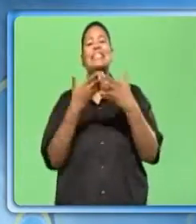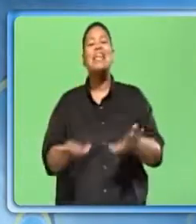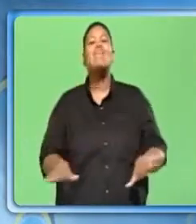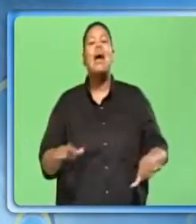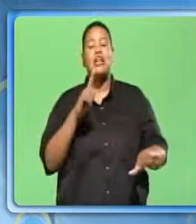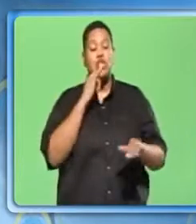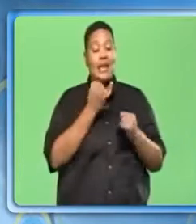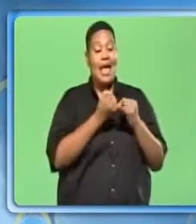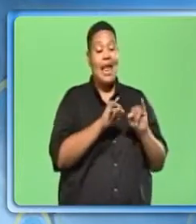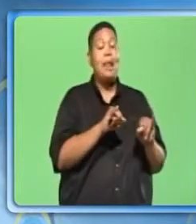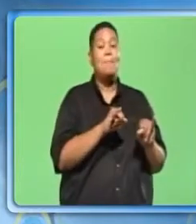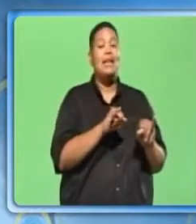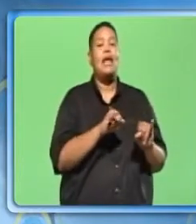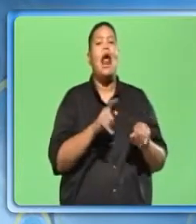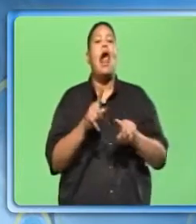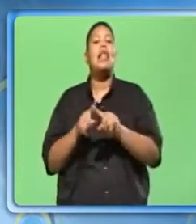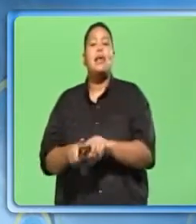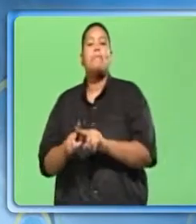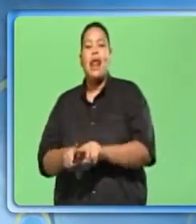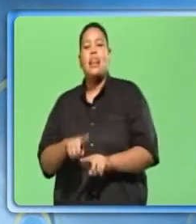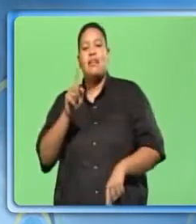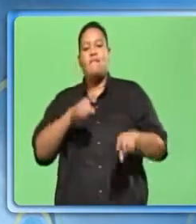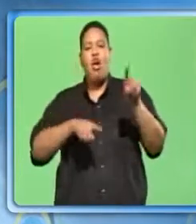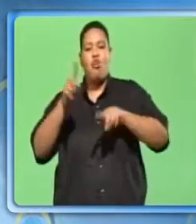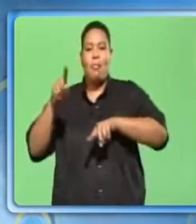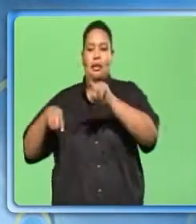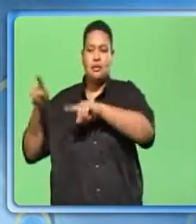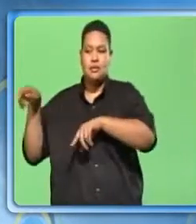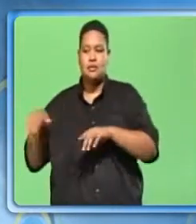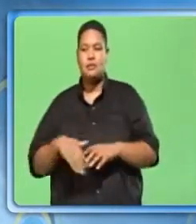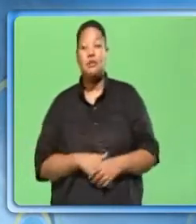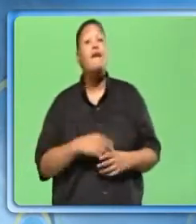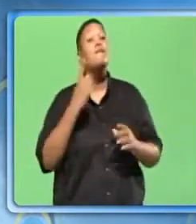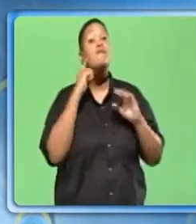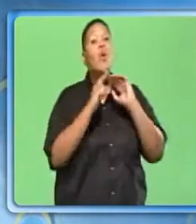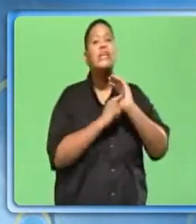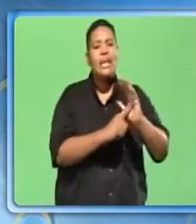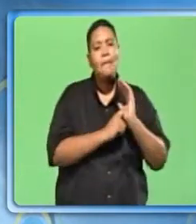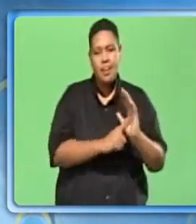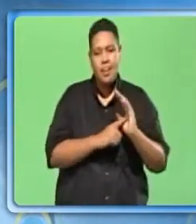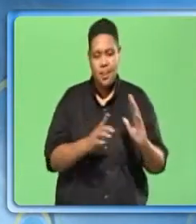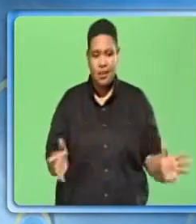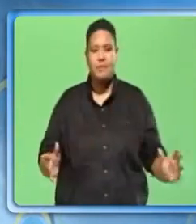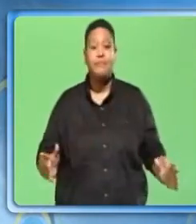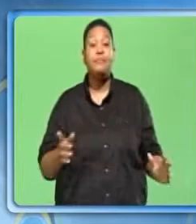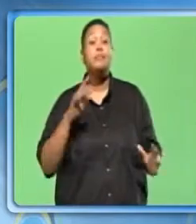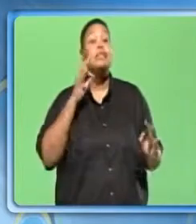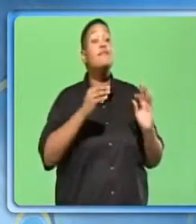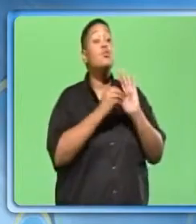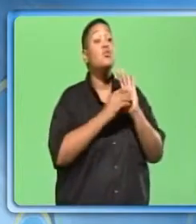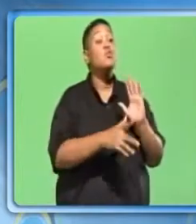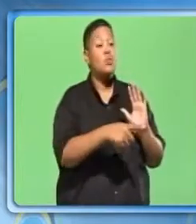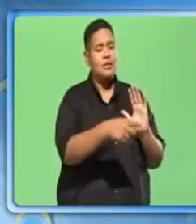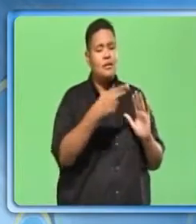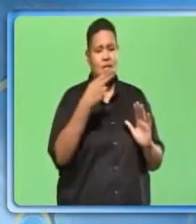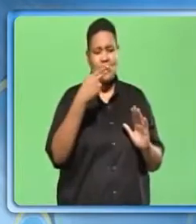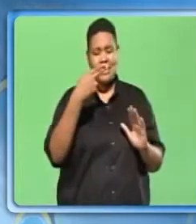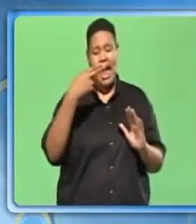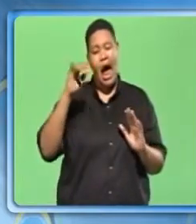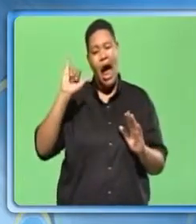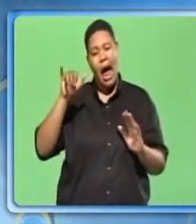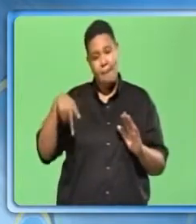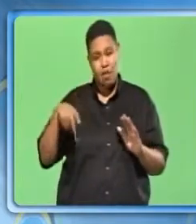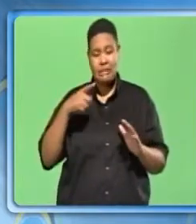the independent and dependent variables. For example, if the student's hypothesis